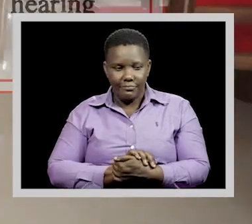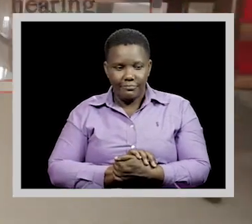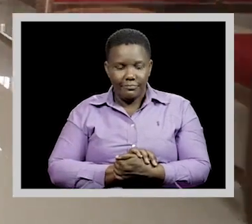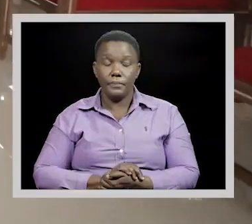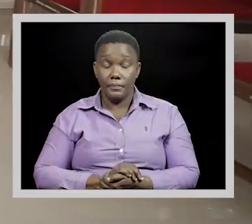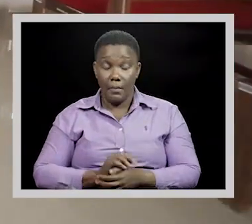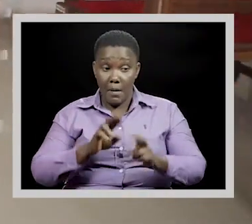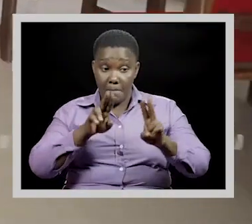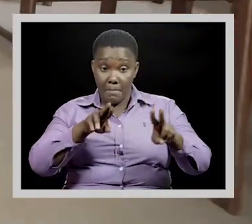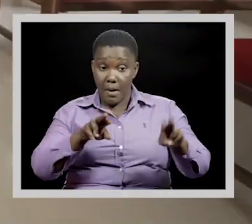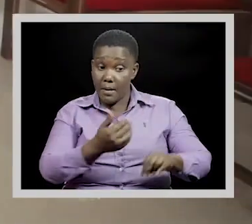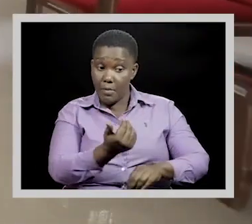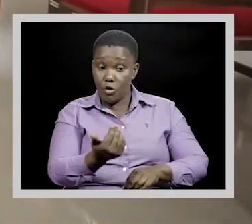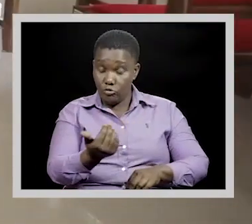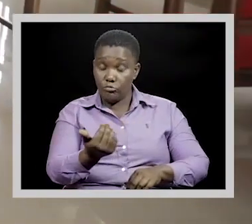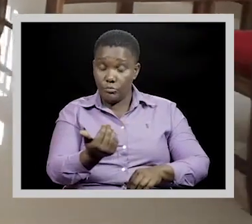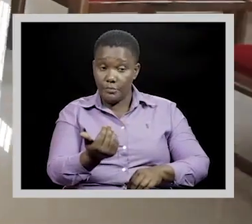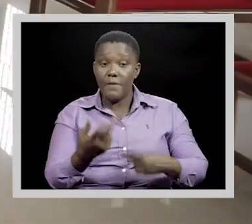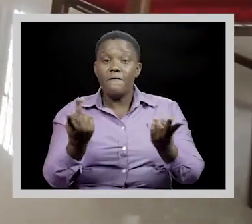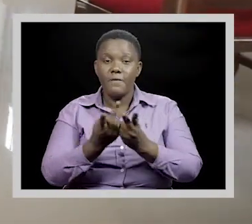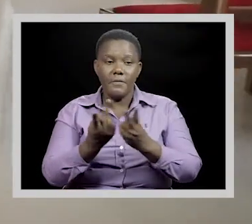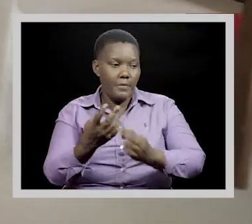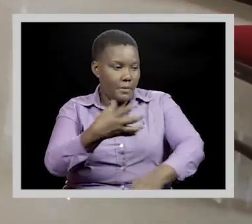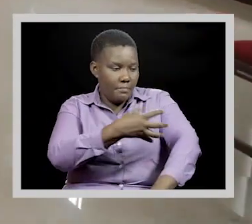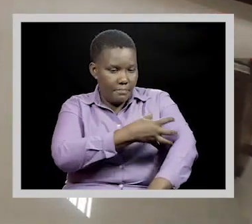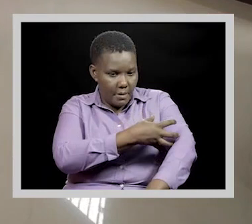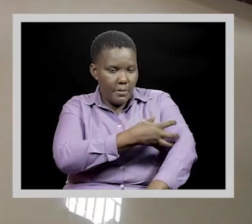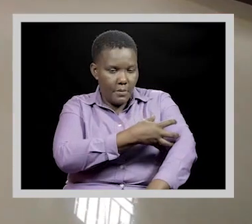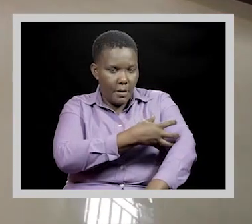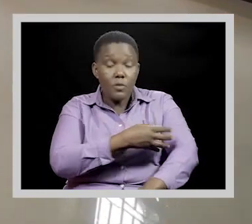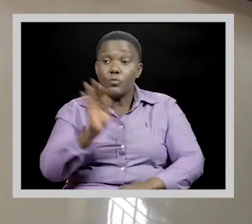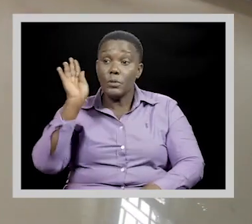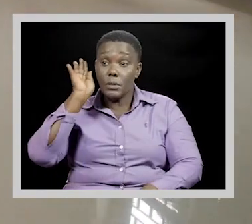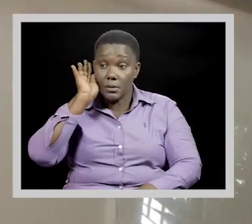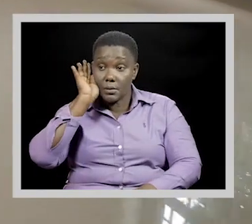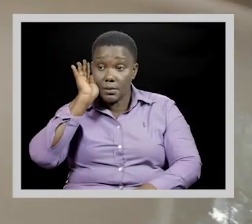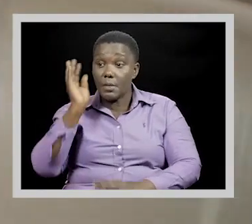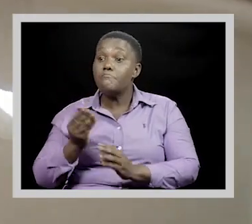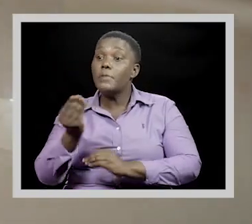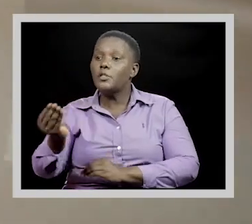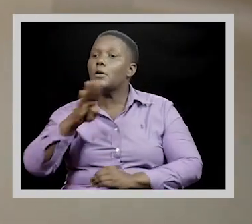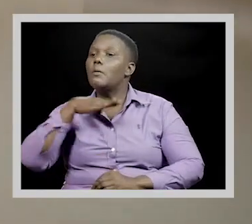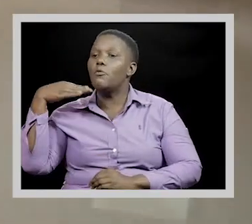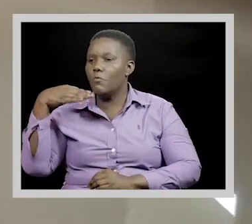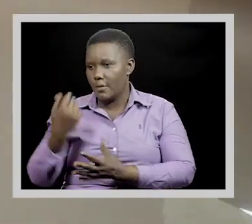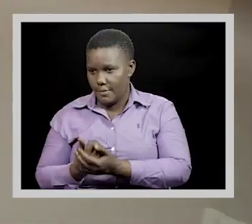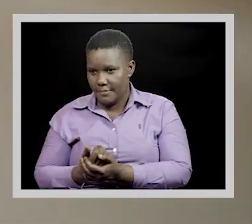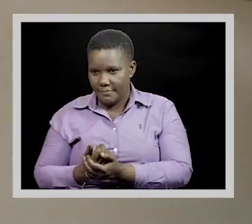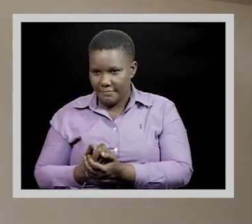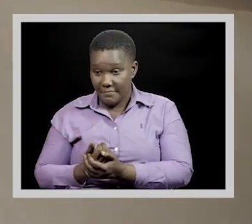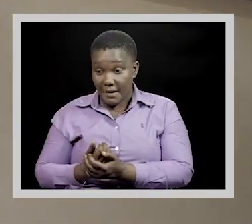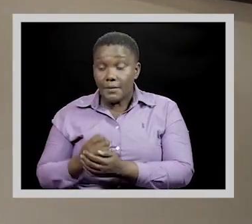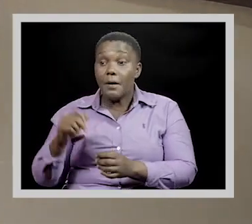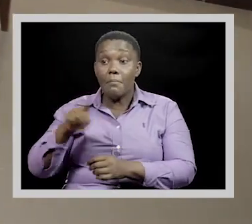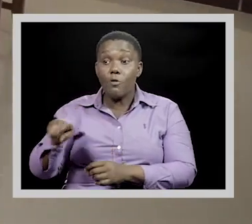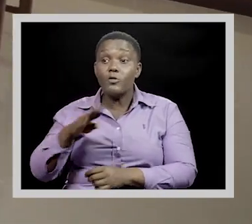Act. The juvenile court also has jurisdiction over committal proceedings in relation to offences for which the High